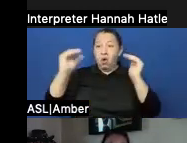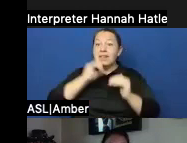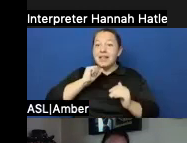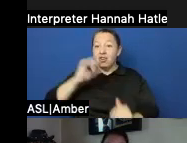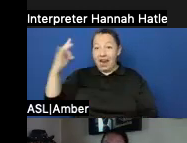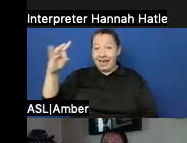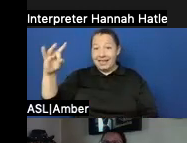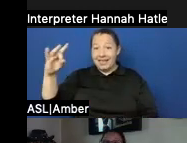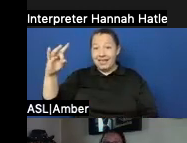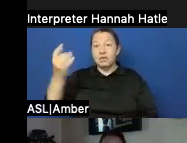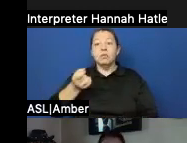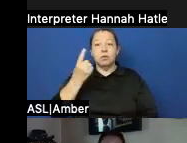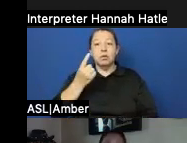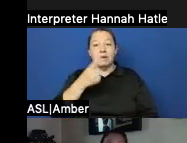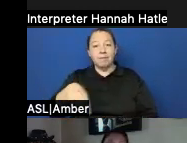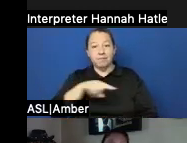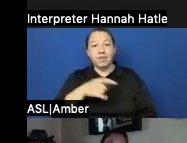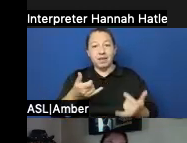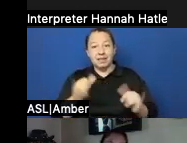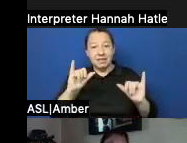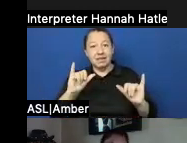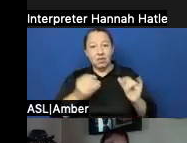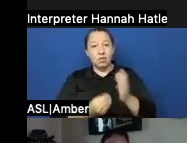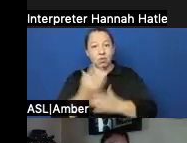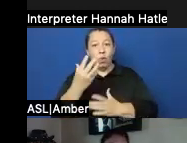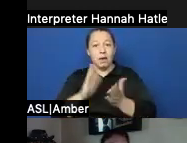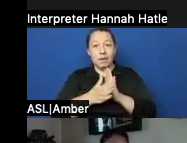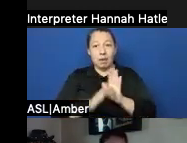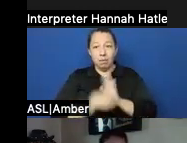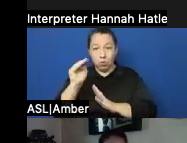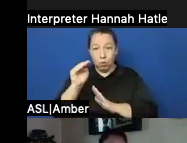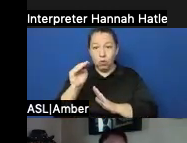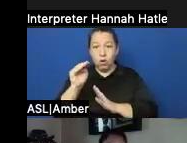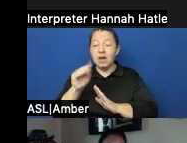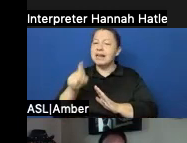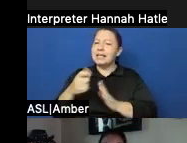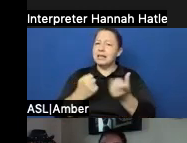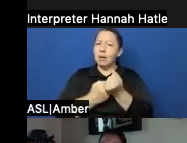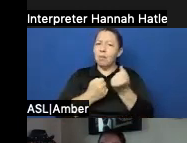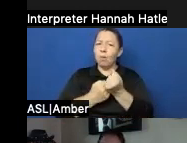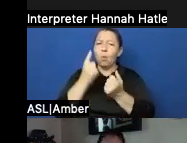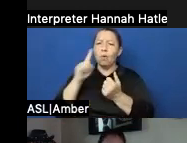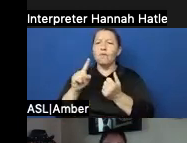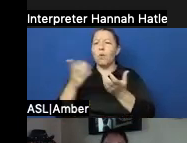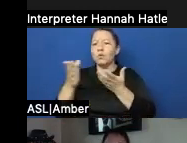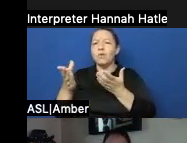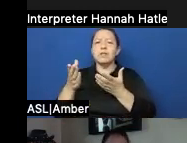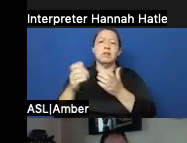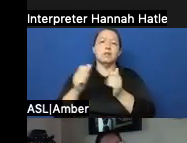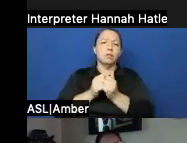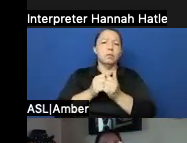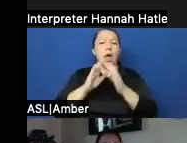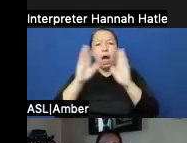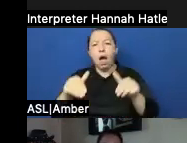considered youth. They're still growing and maturing into this world and may need support in the services and housing, getting employment,